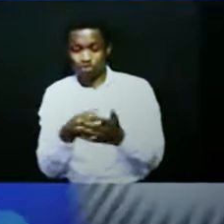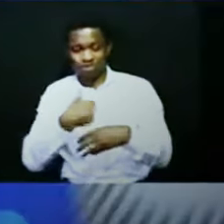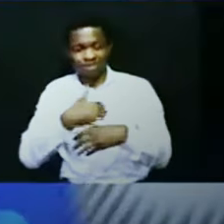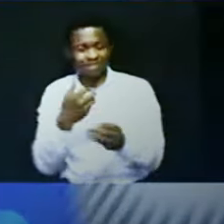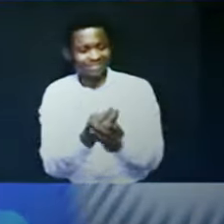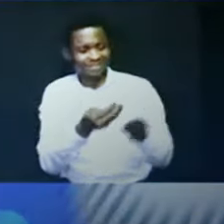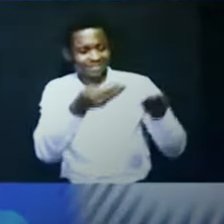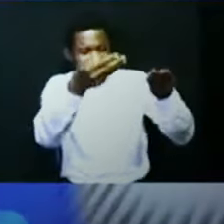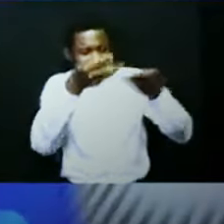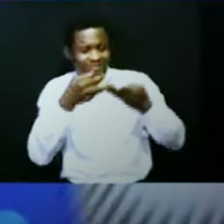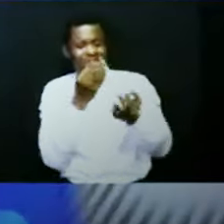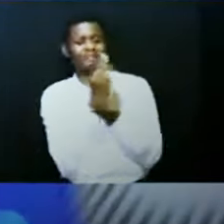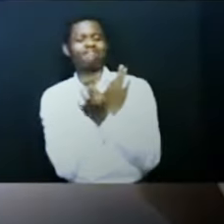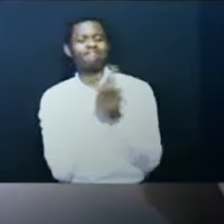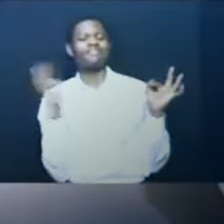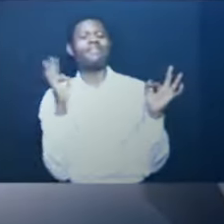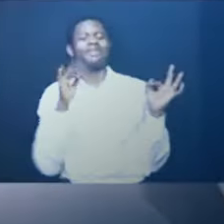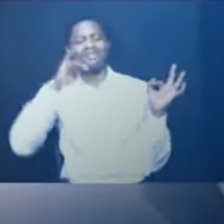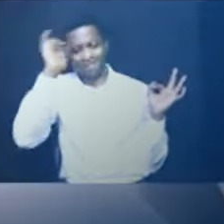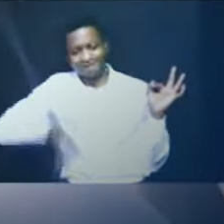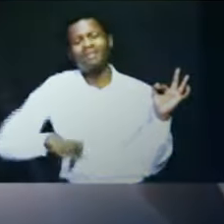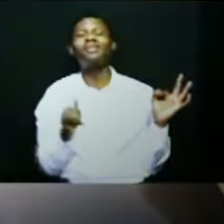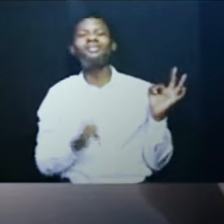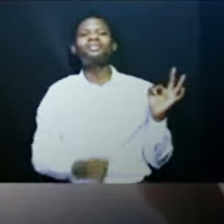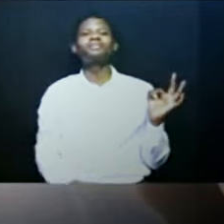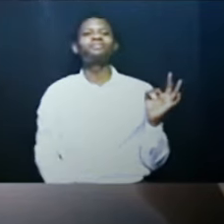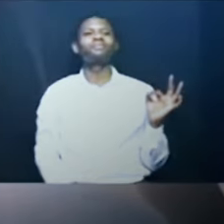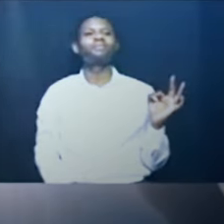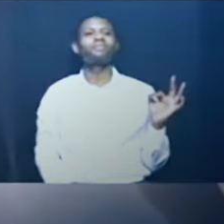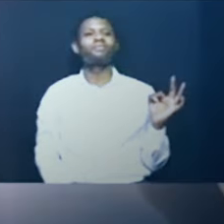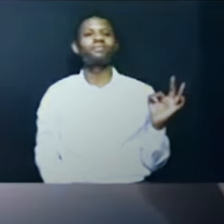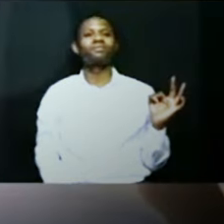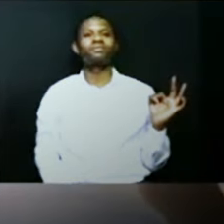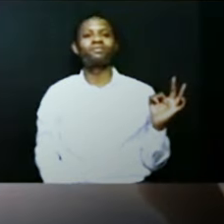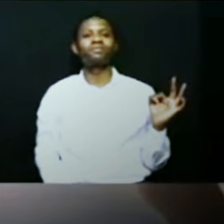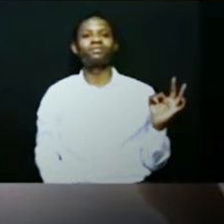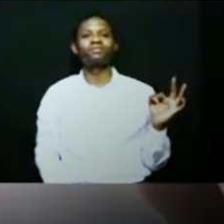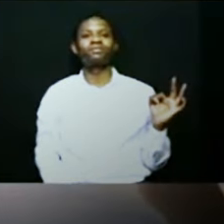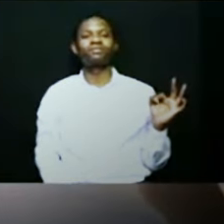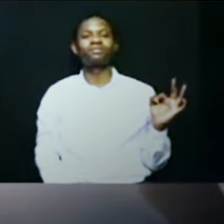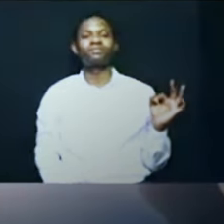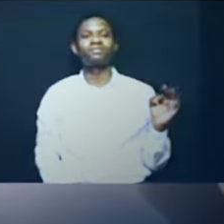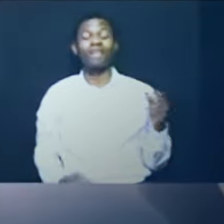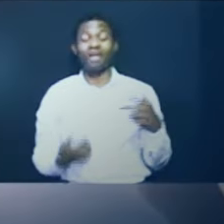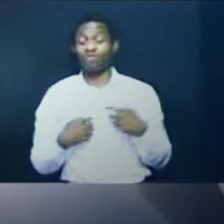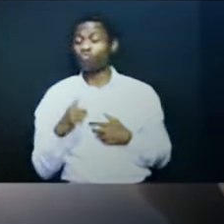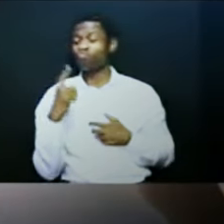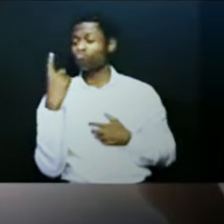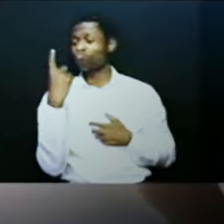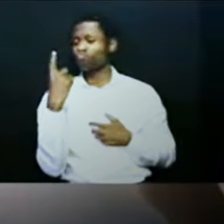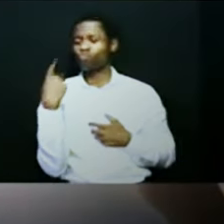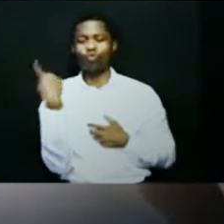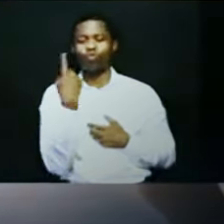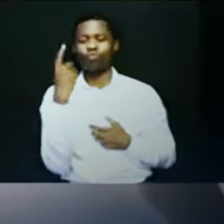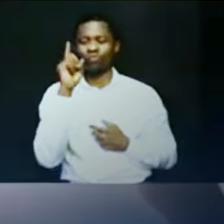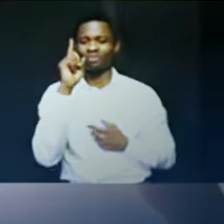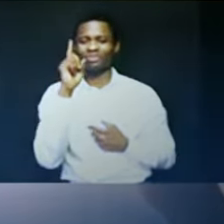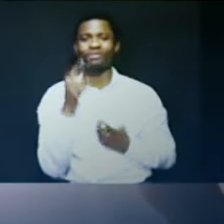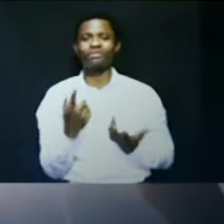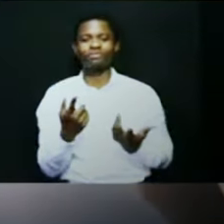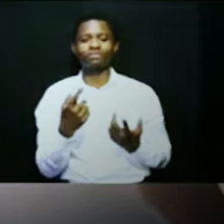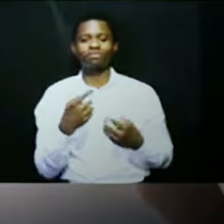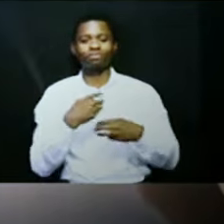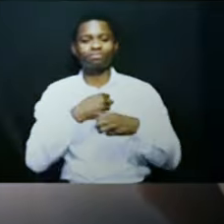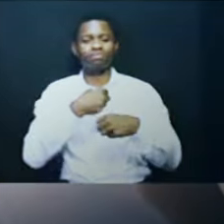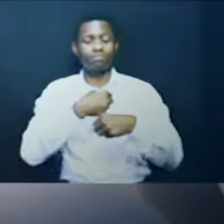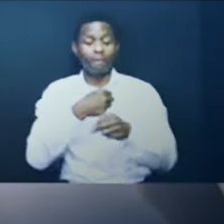freedom. You see, there's only one thing that you can do to set